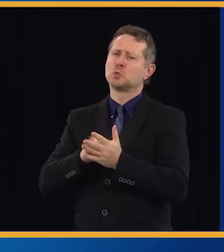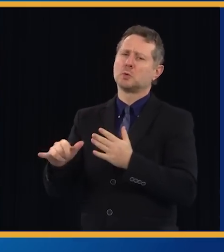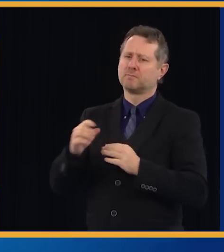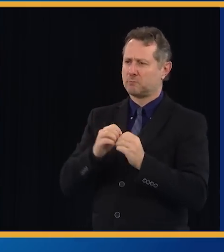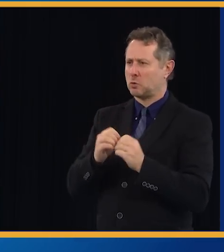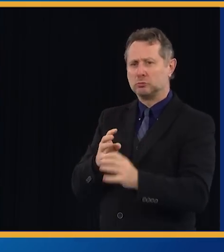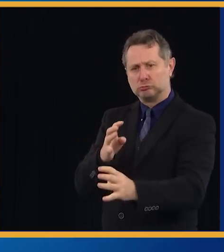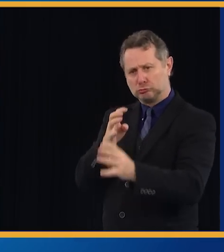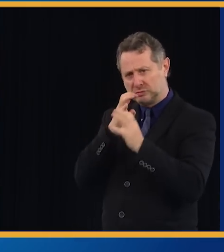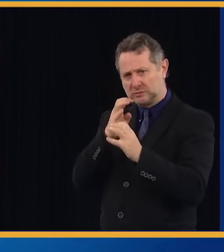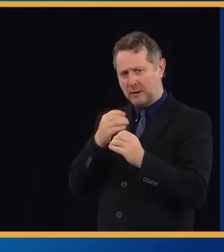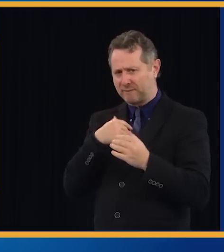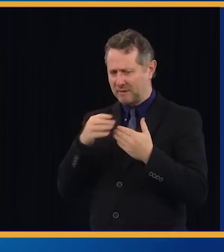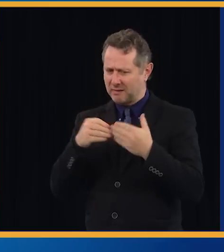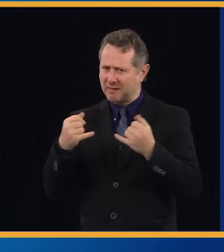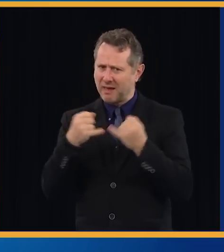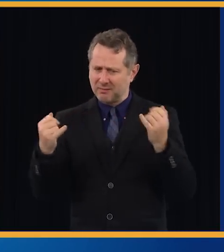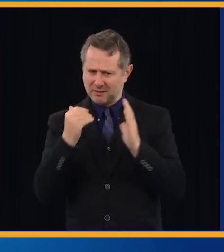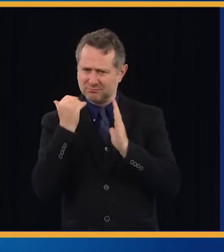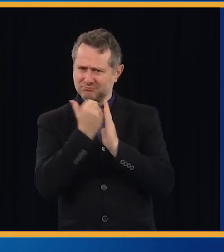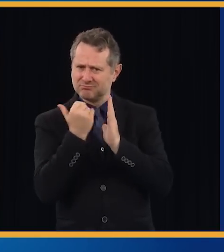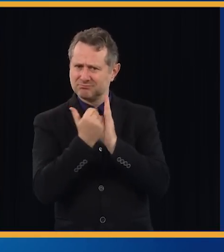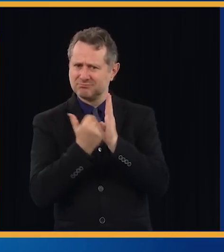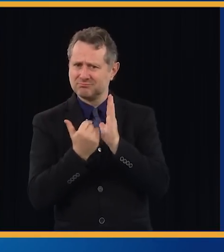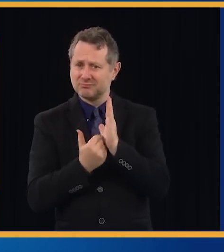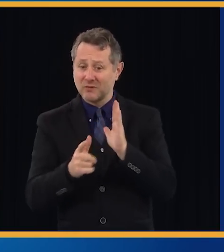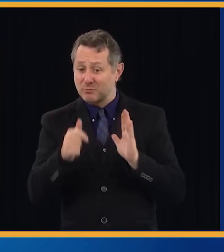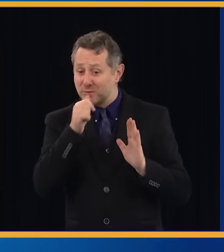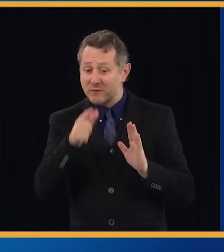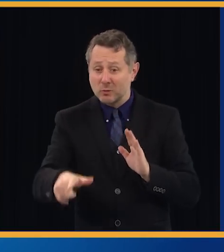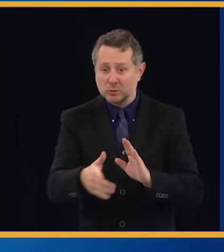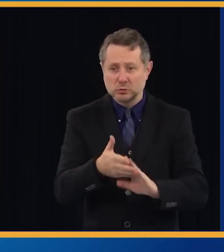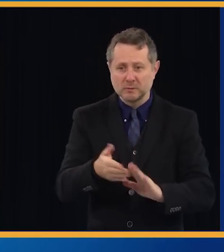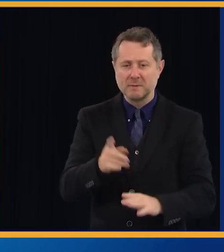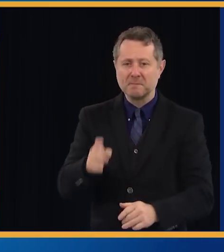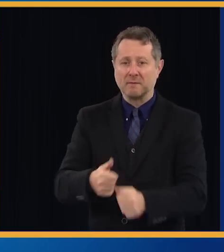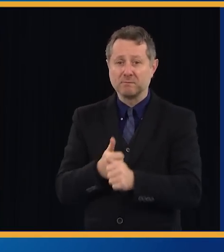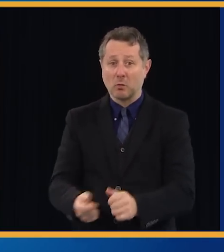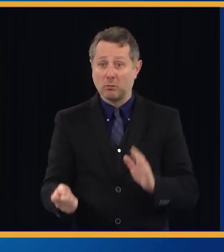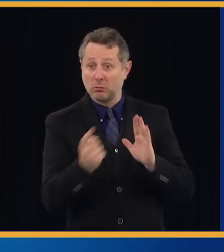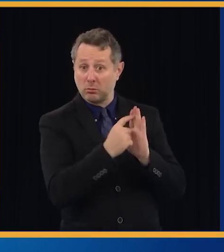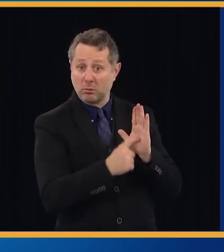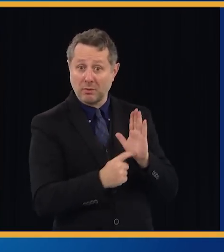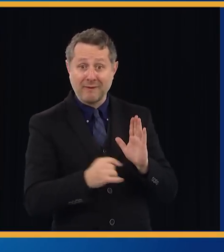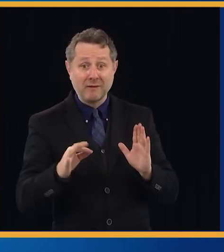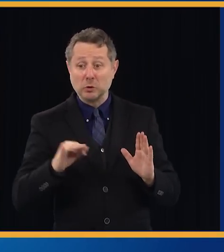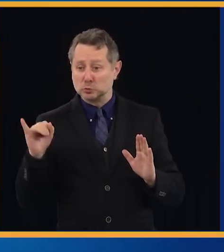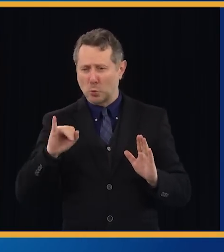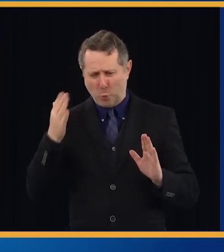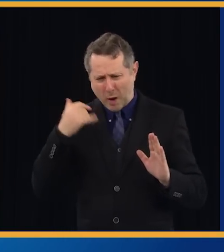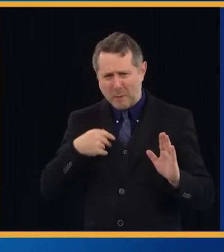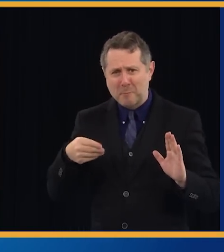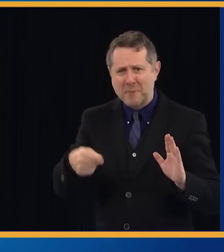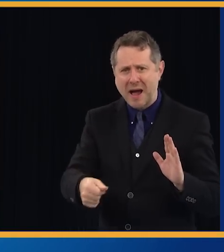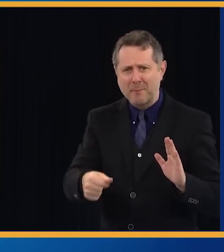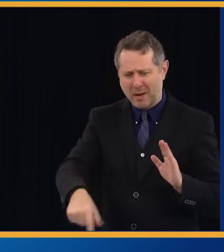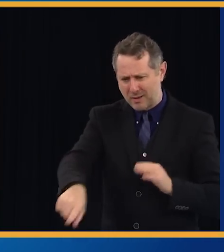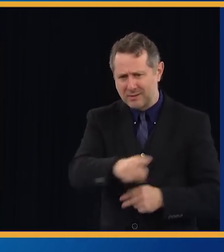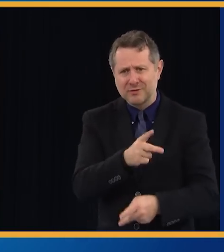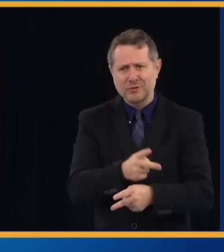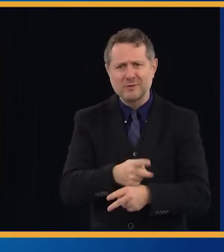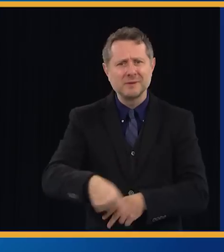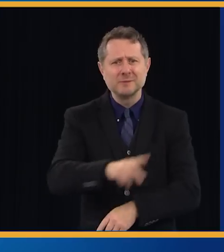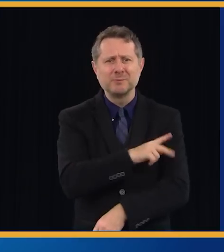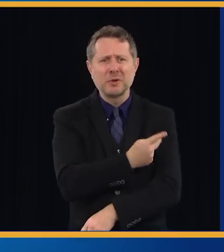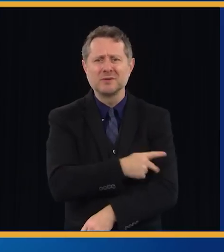facilities. They get paid to take care of a resident. That resident, that patient